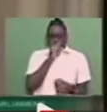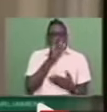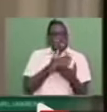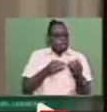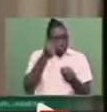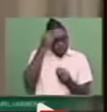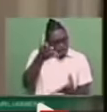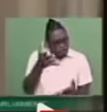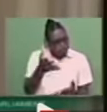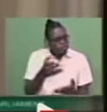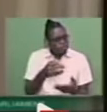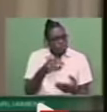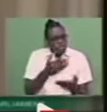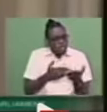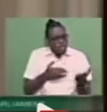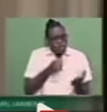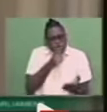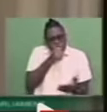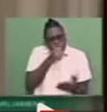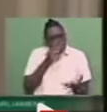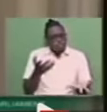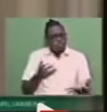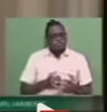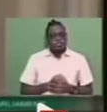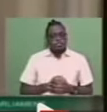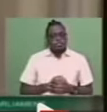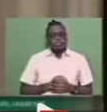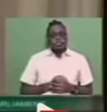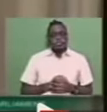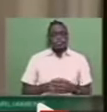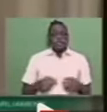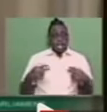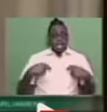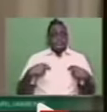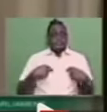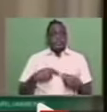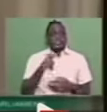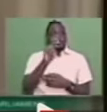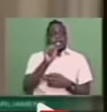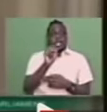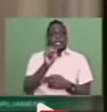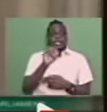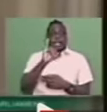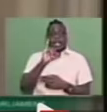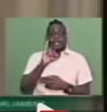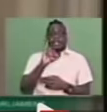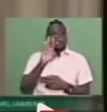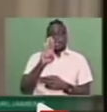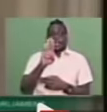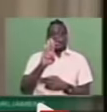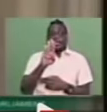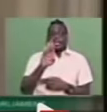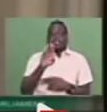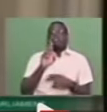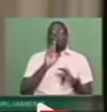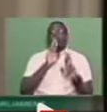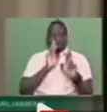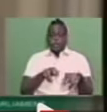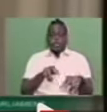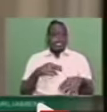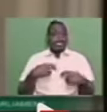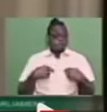the reports, the annual reports of the NIBTT. And that report tells us that in